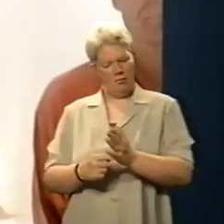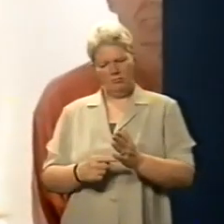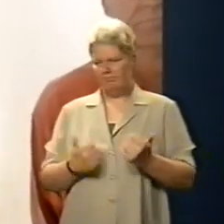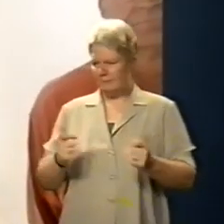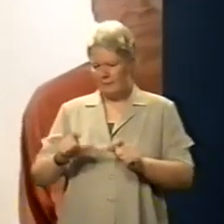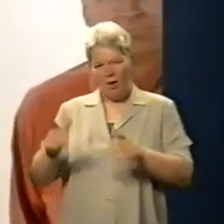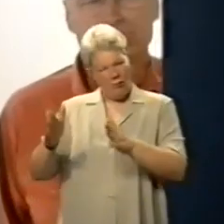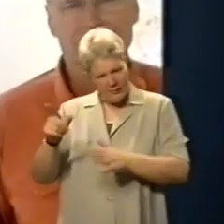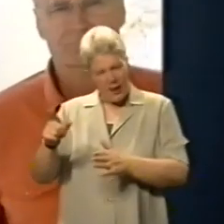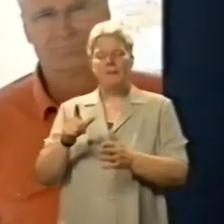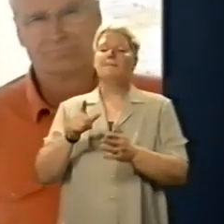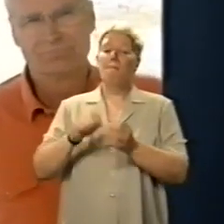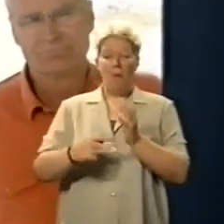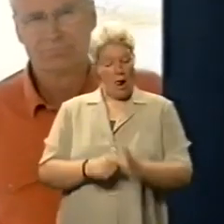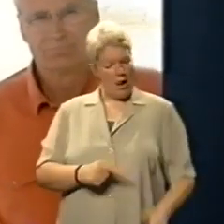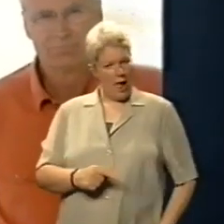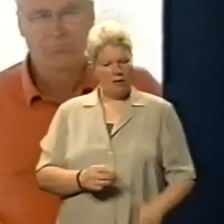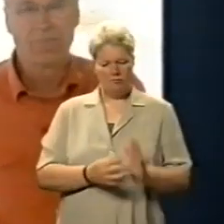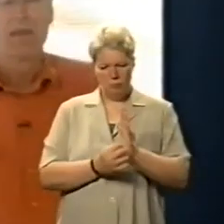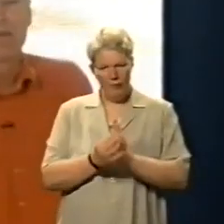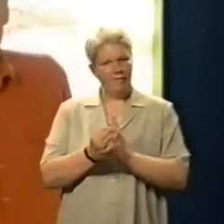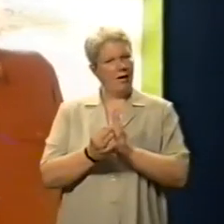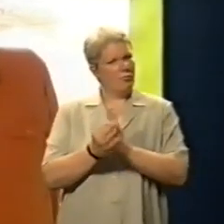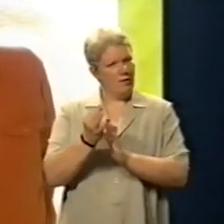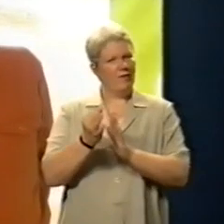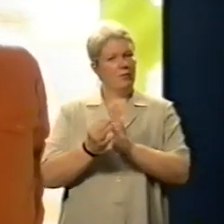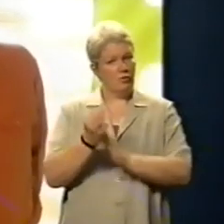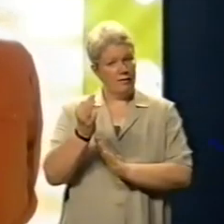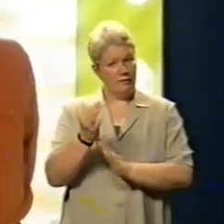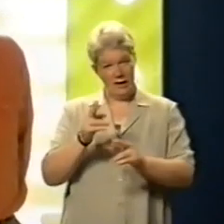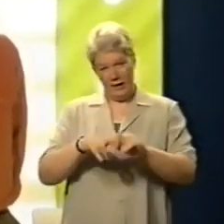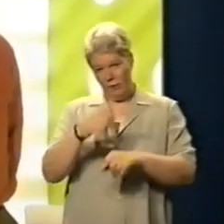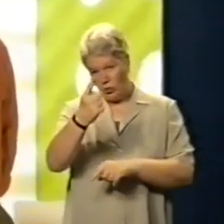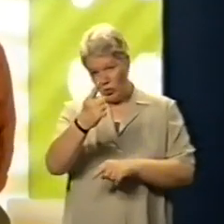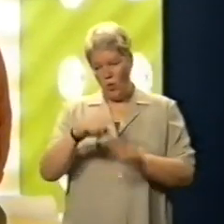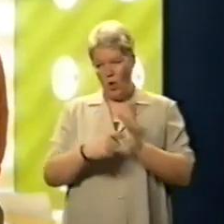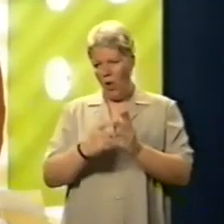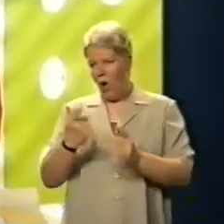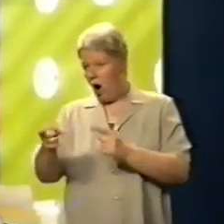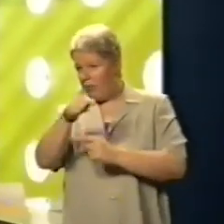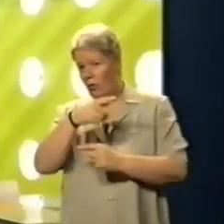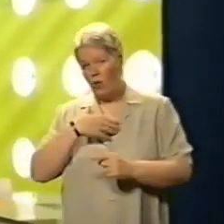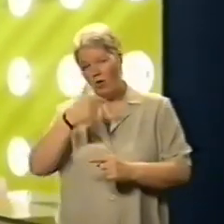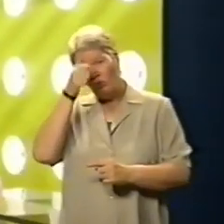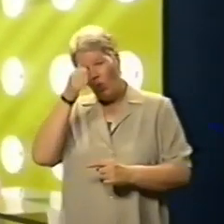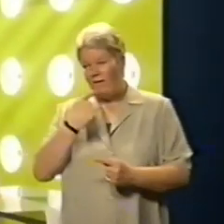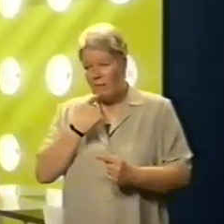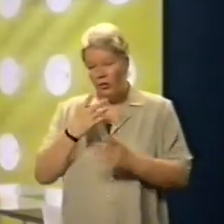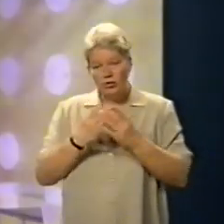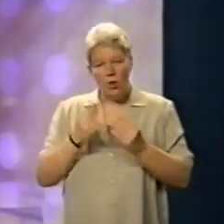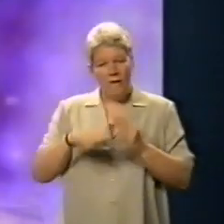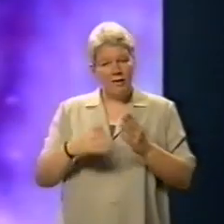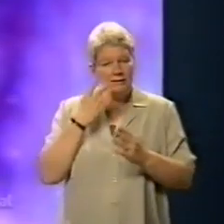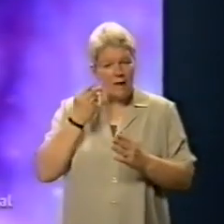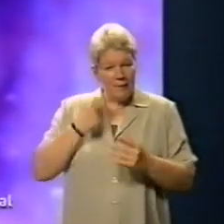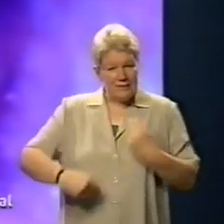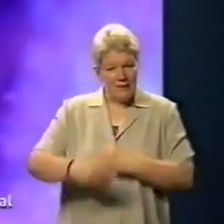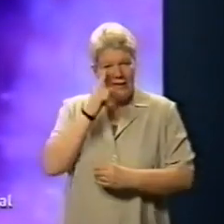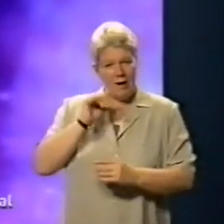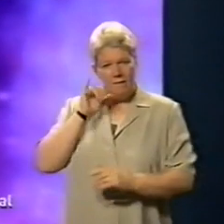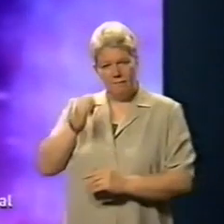in hospital. But her leg is getting better. If you or anyone you know want further information about diabetes, call the BBC Action Line